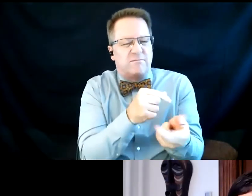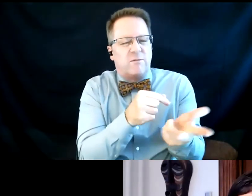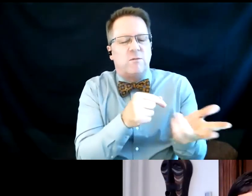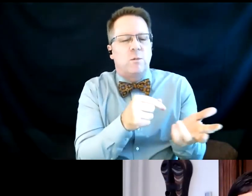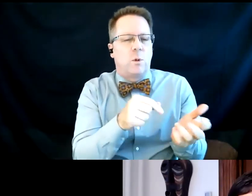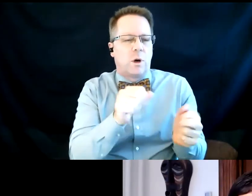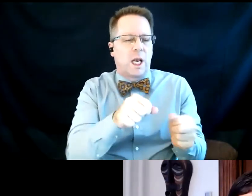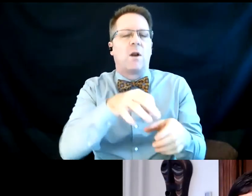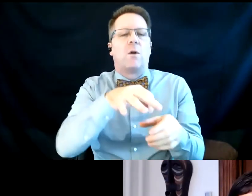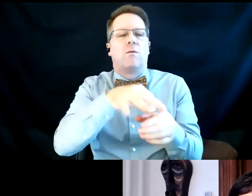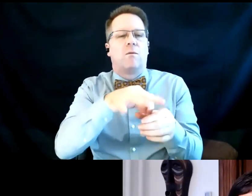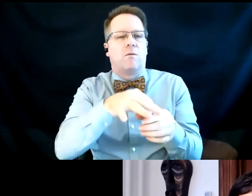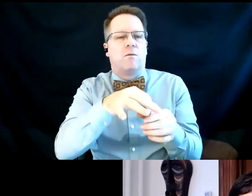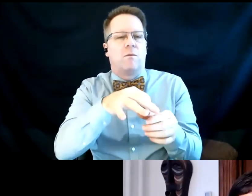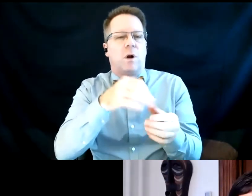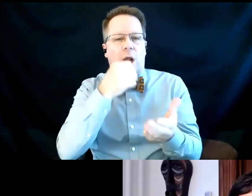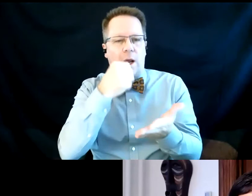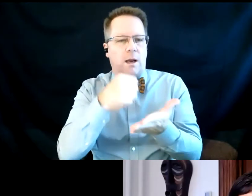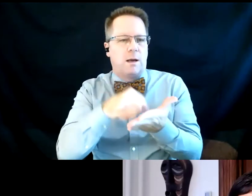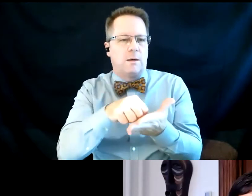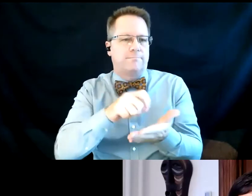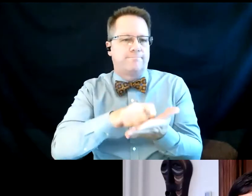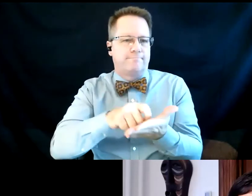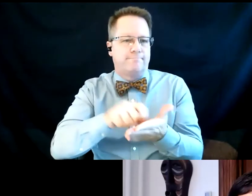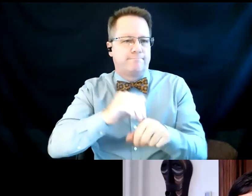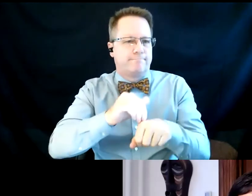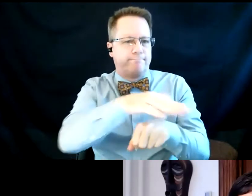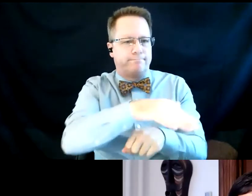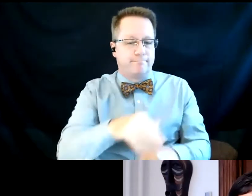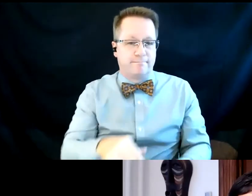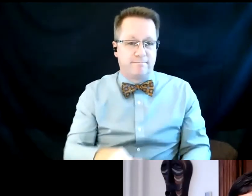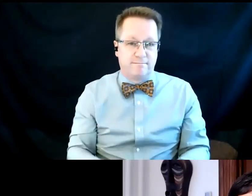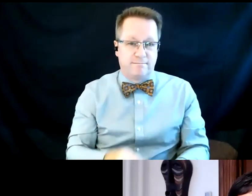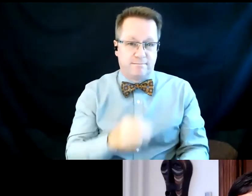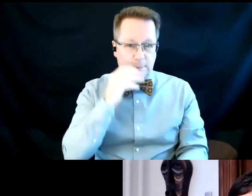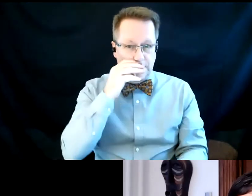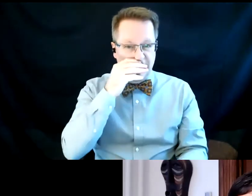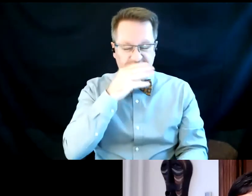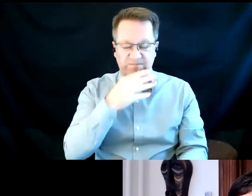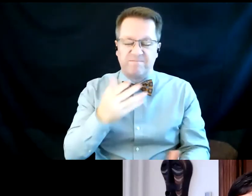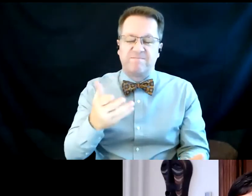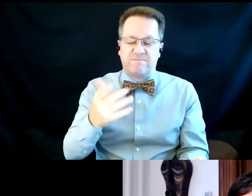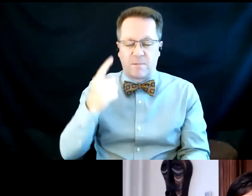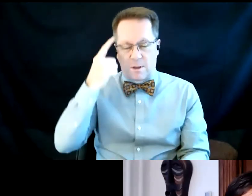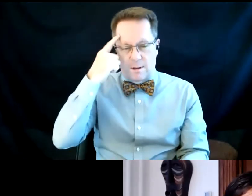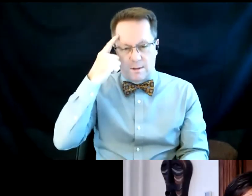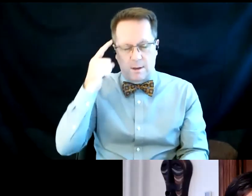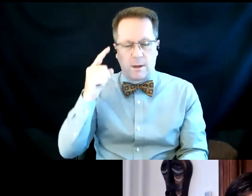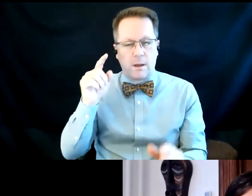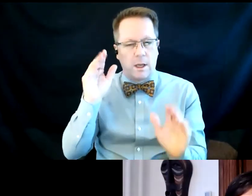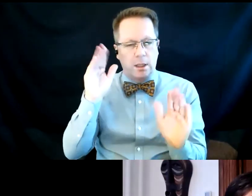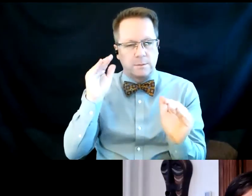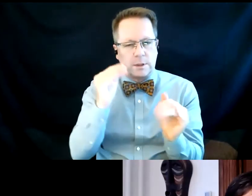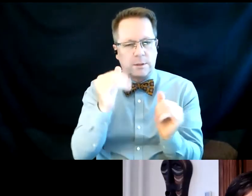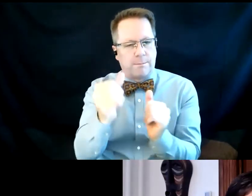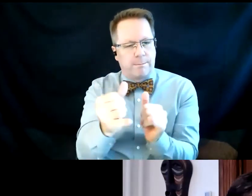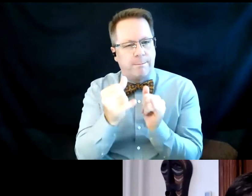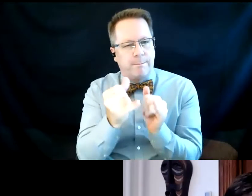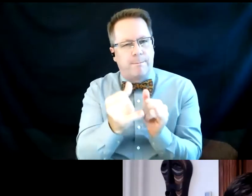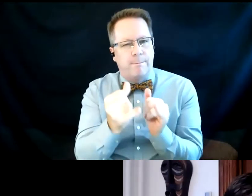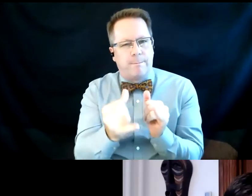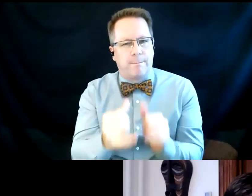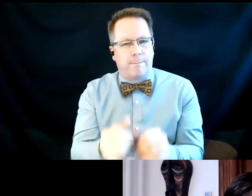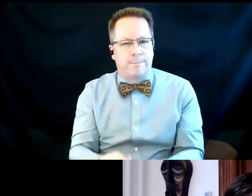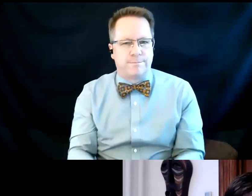I suspect in a number of other states next year. Yeah, I think we're expecting the same kind of red state backlash across the